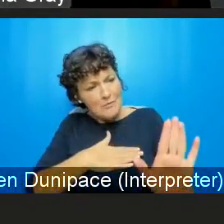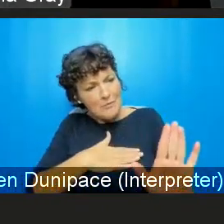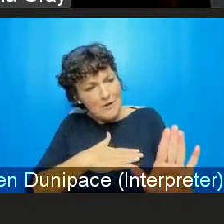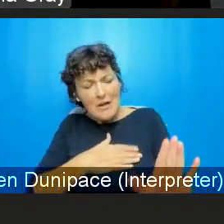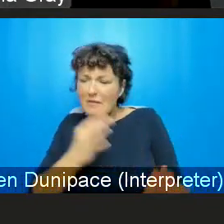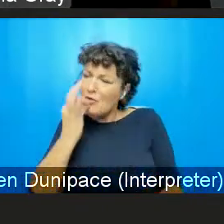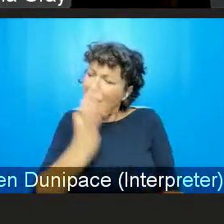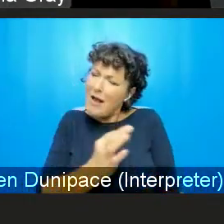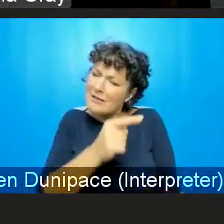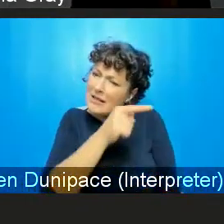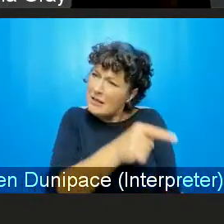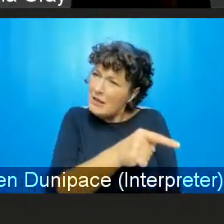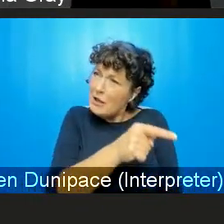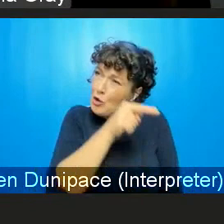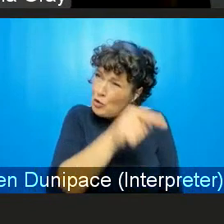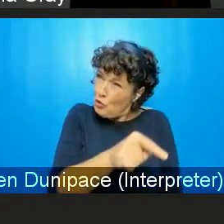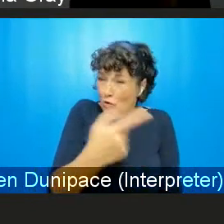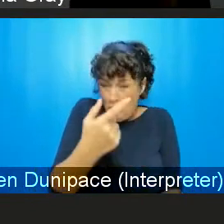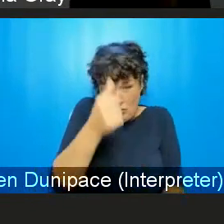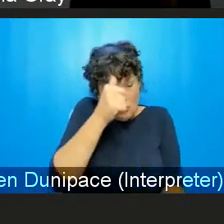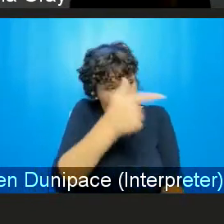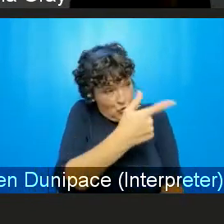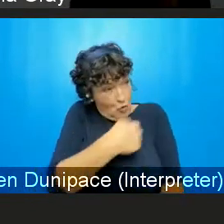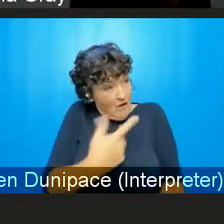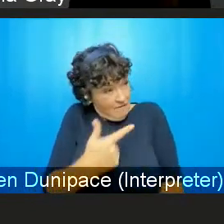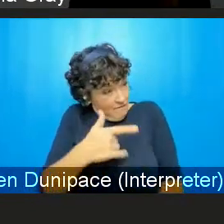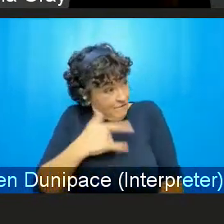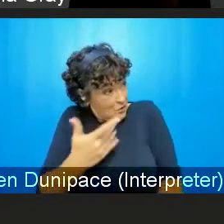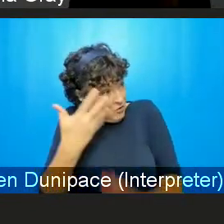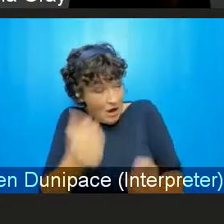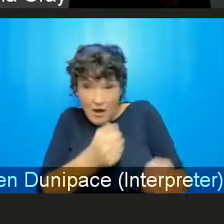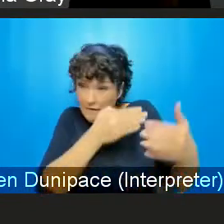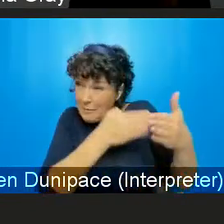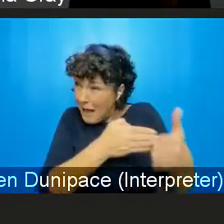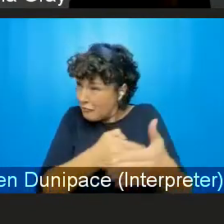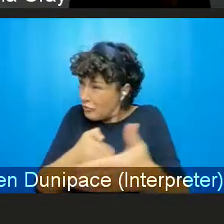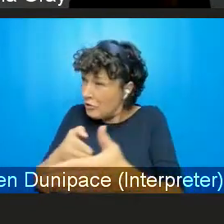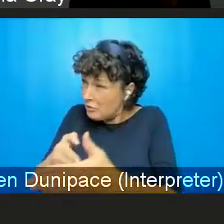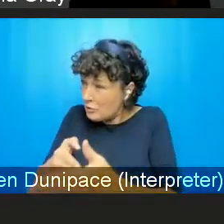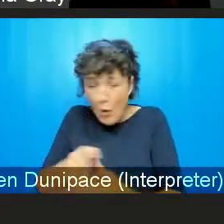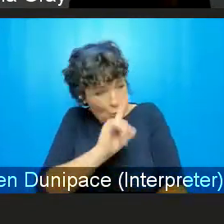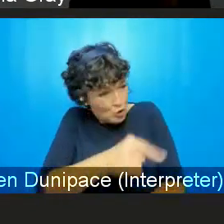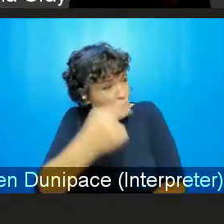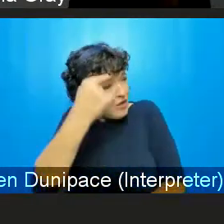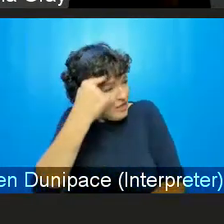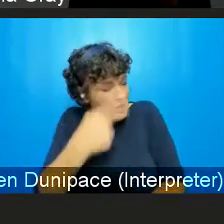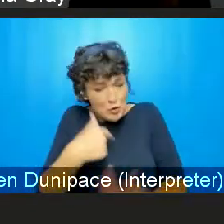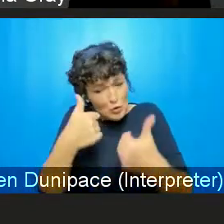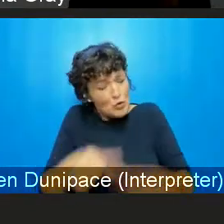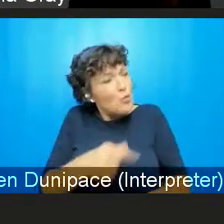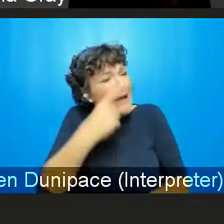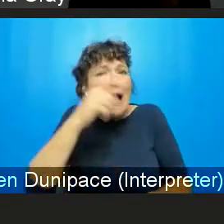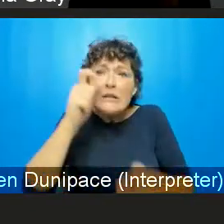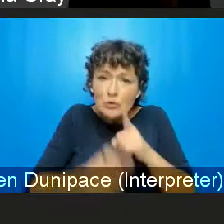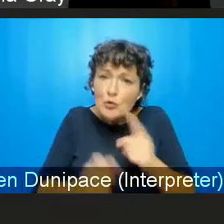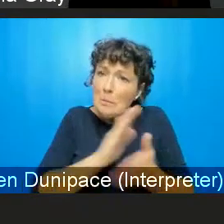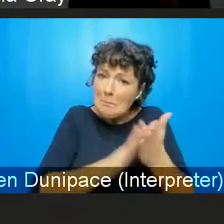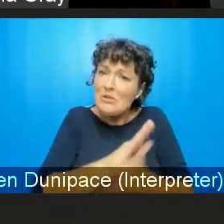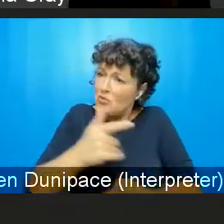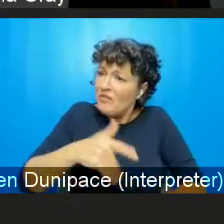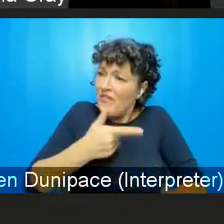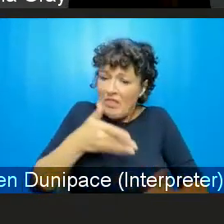of the role, the barriers you face, and the solutions as an organisation we can put in place to help you overcome those barriers.